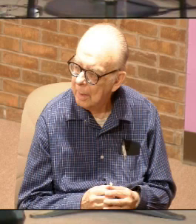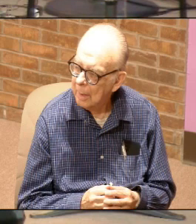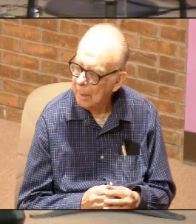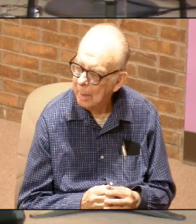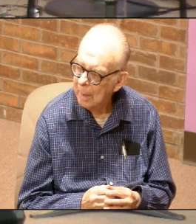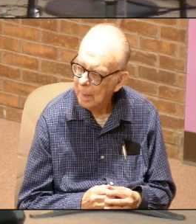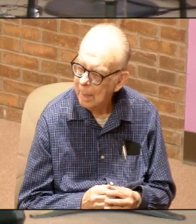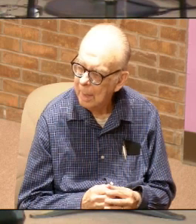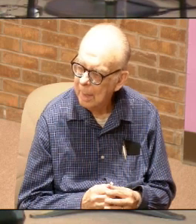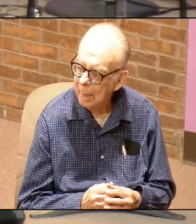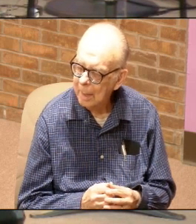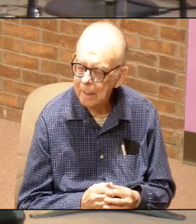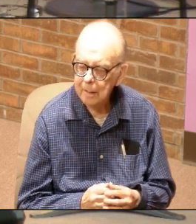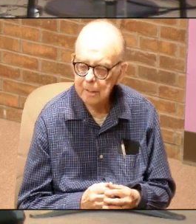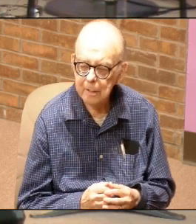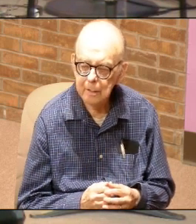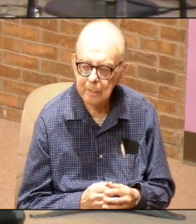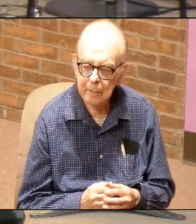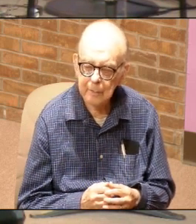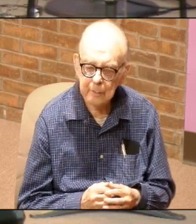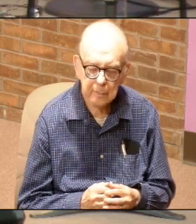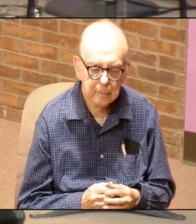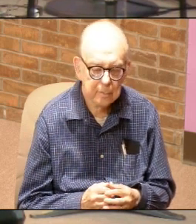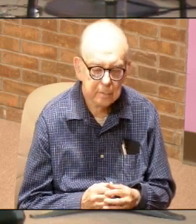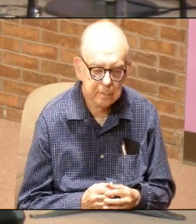Okay, let me grab it real quick.